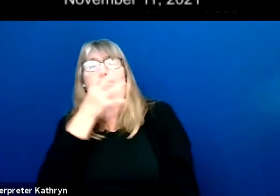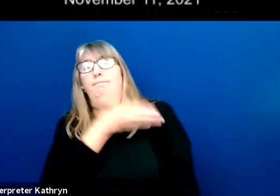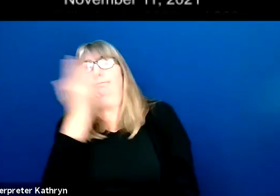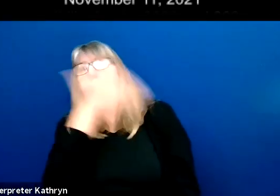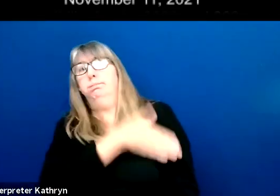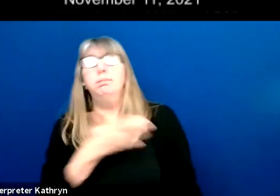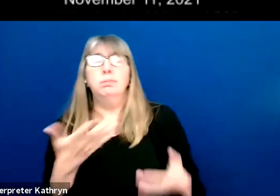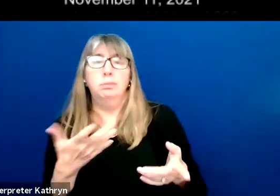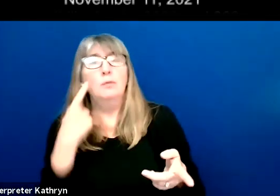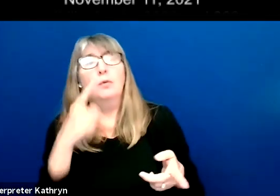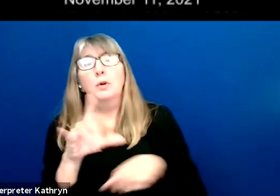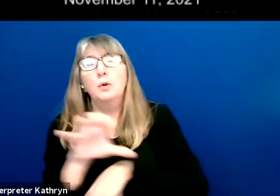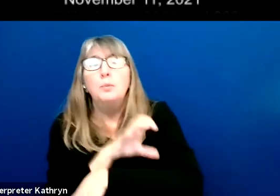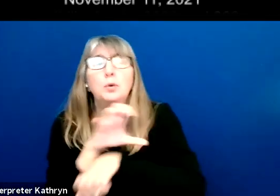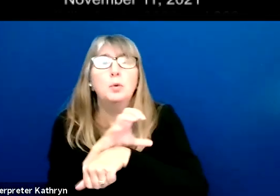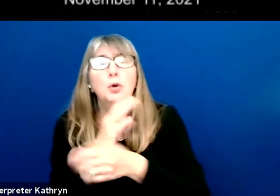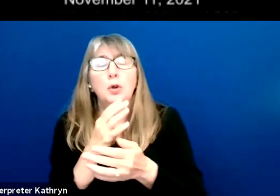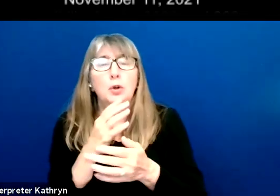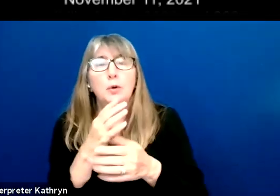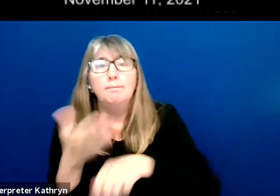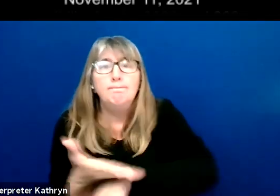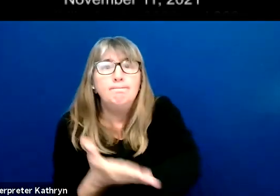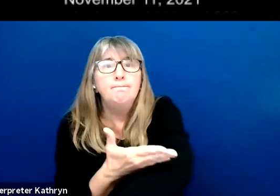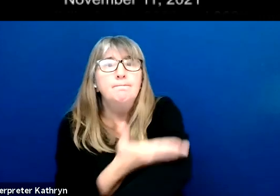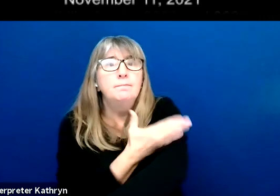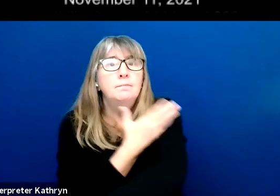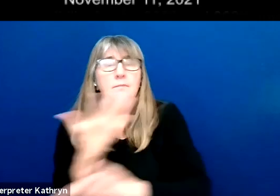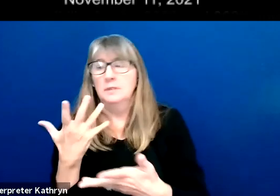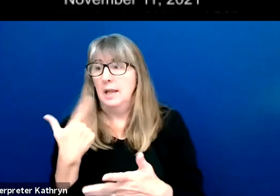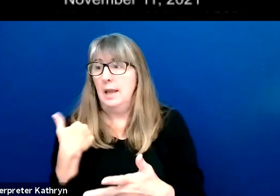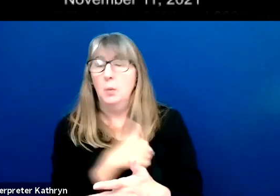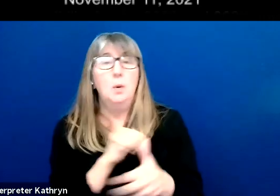computer revolution that was happening, and